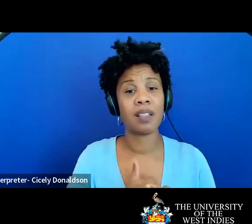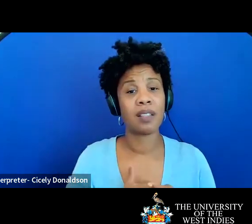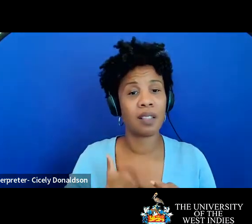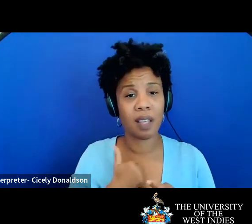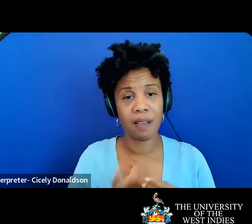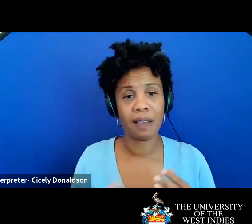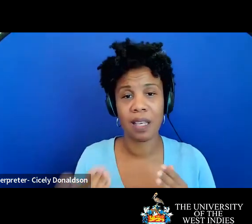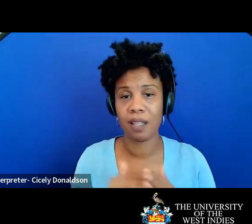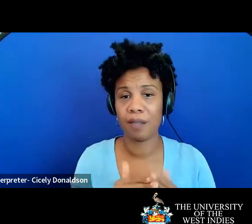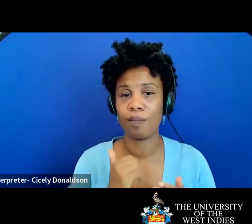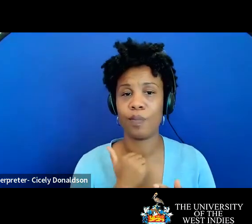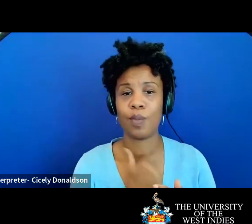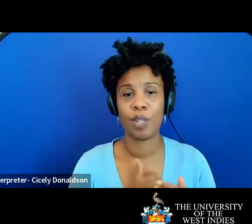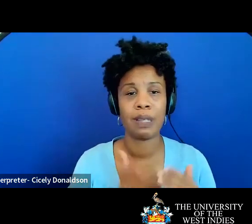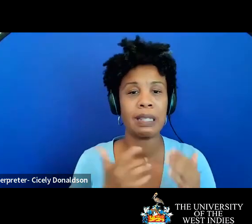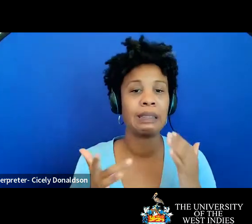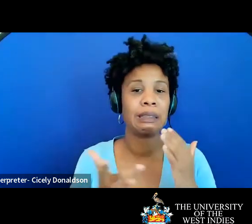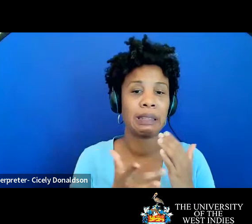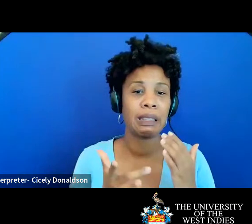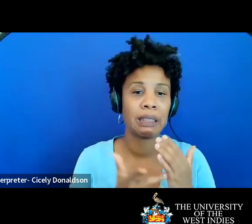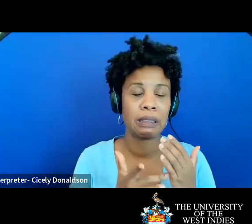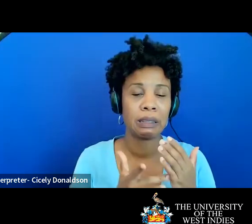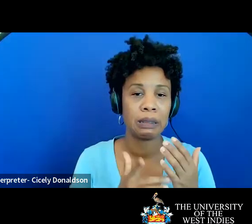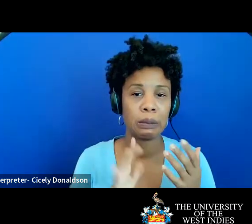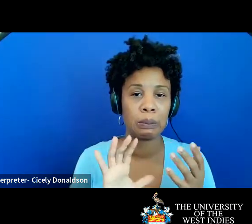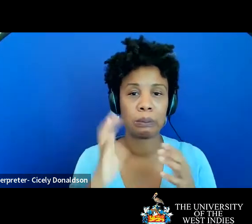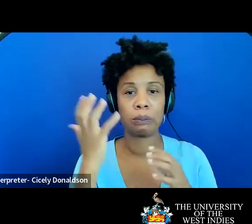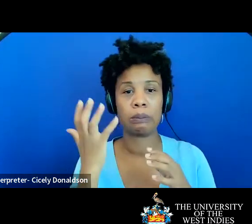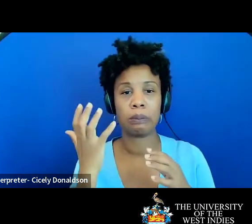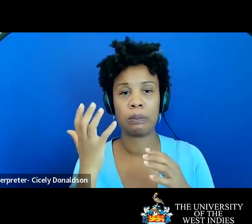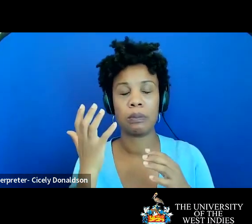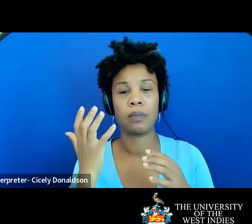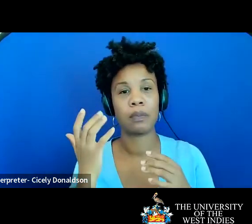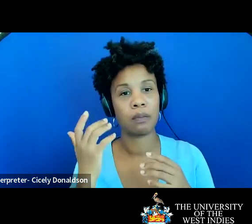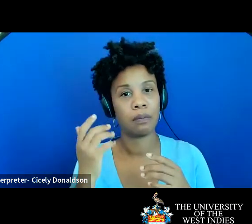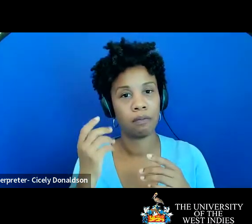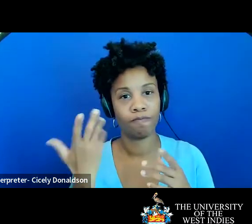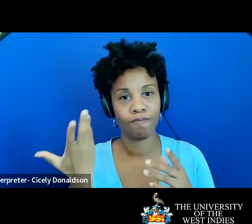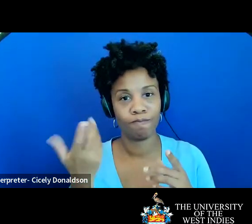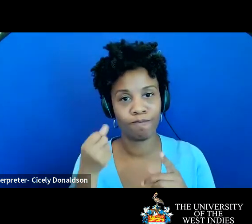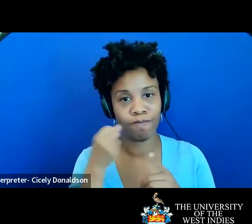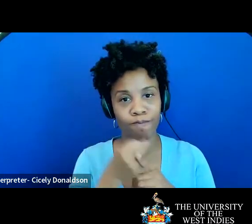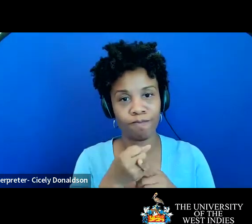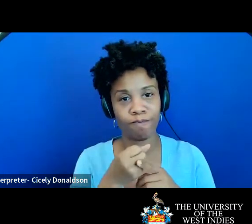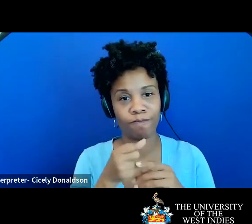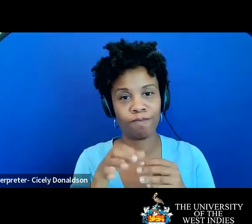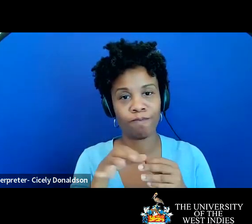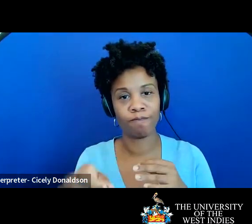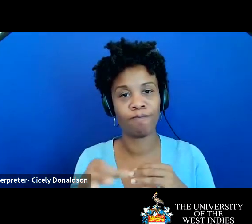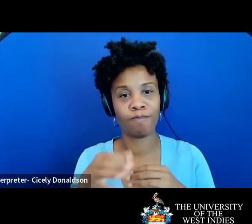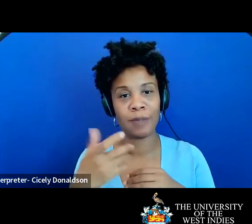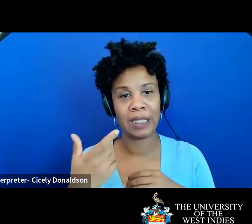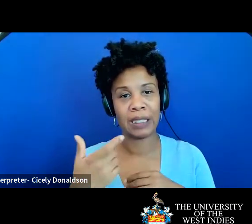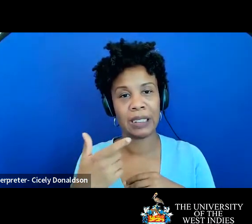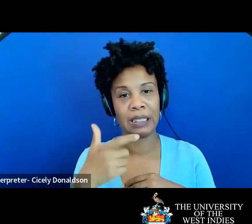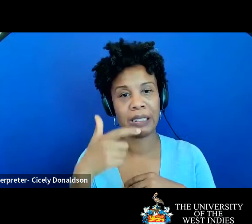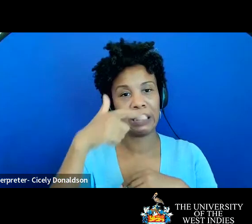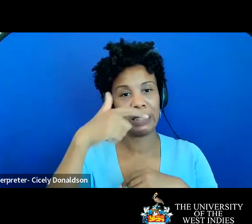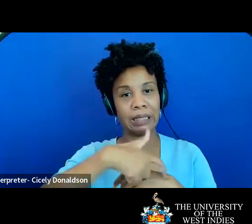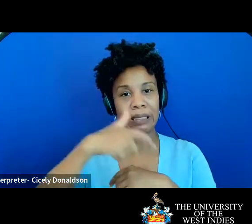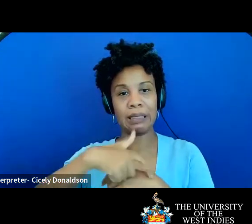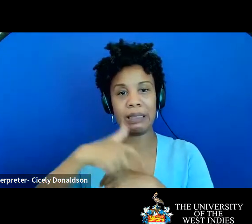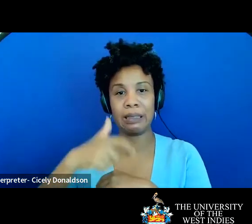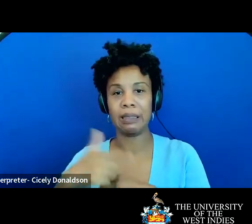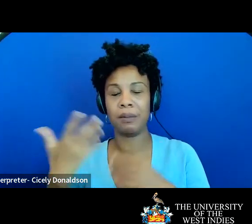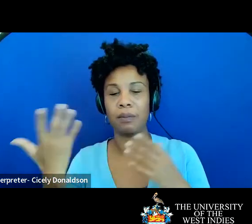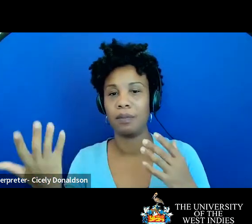the technical glitch that we had that, have led to us not meeting the usual time